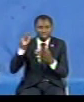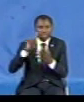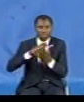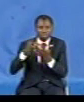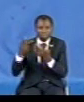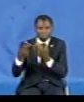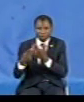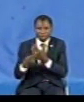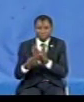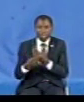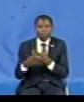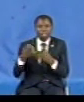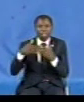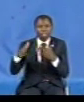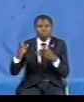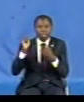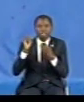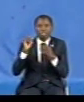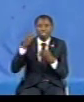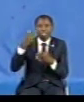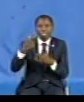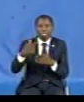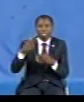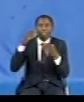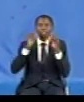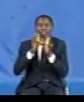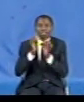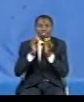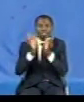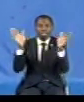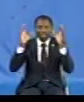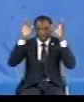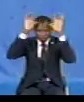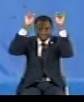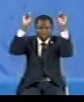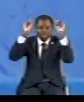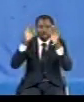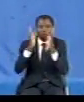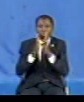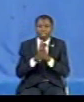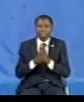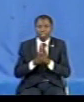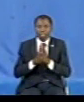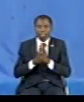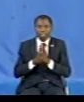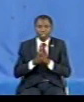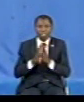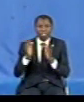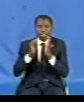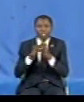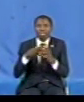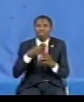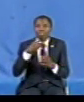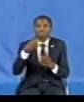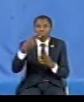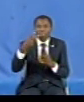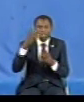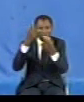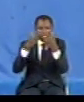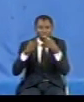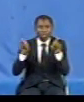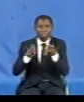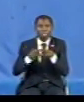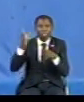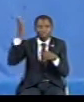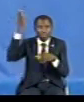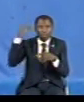and after the GS prayer, yesterday it came, it occurred, and yes, it came like before. But by the grace of God, something inside